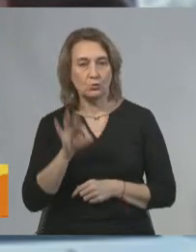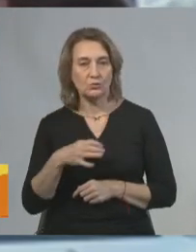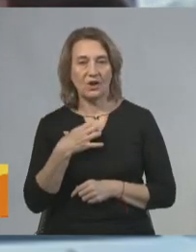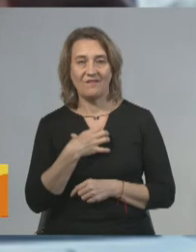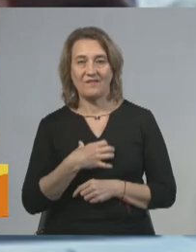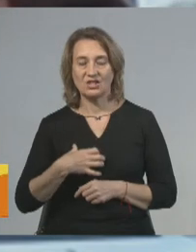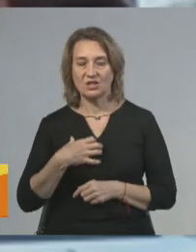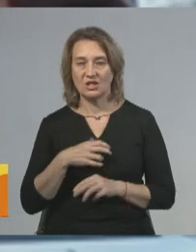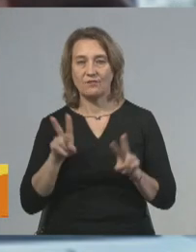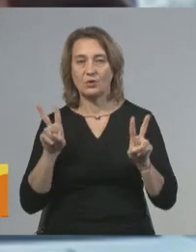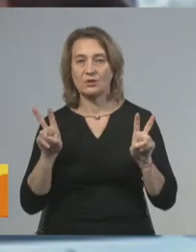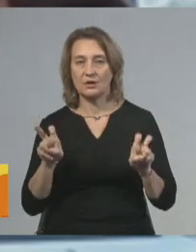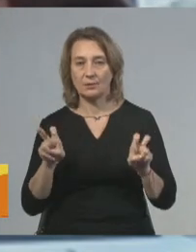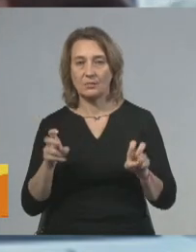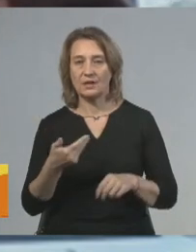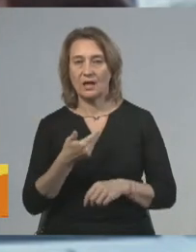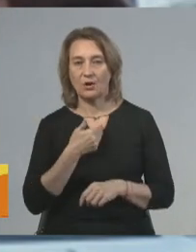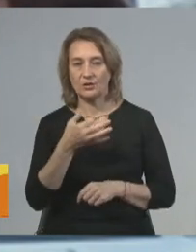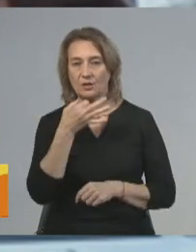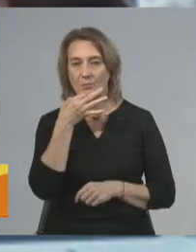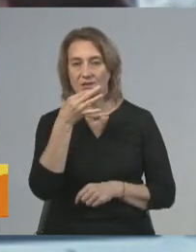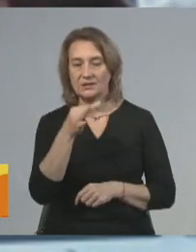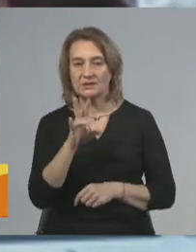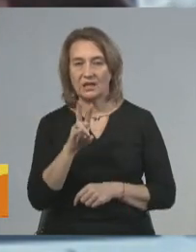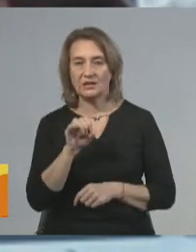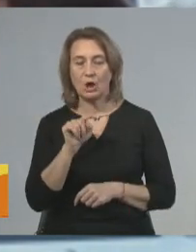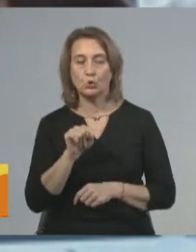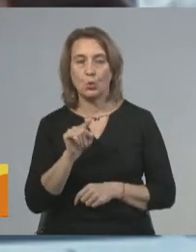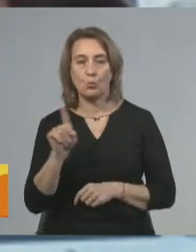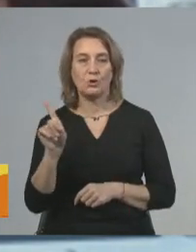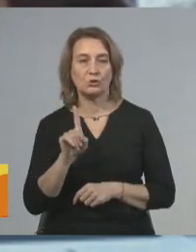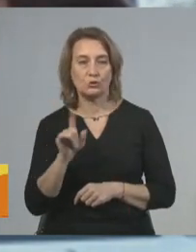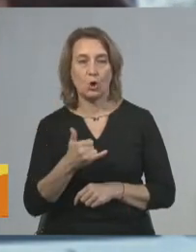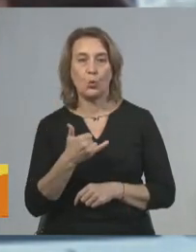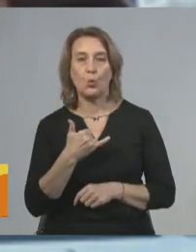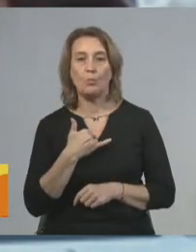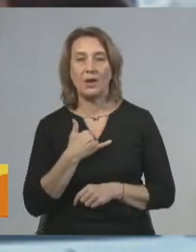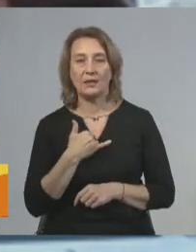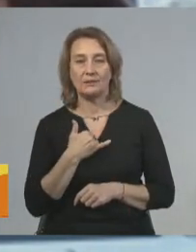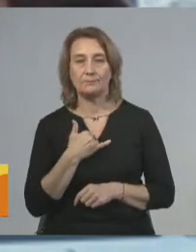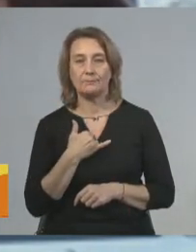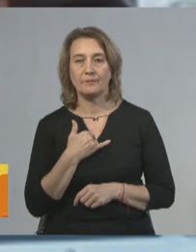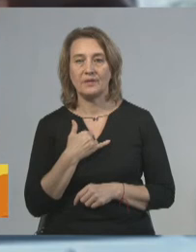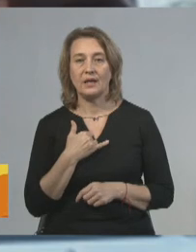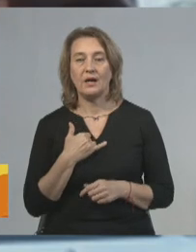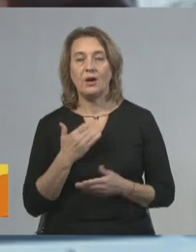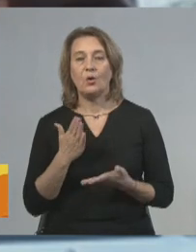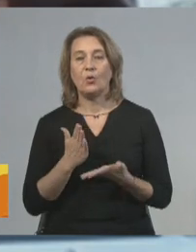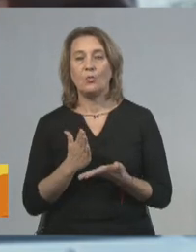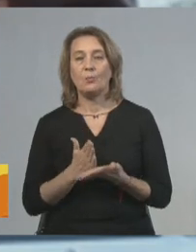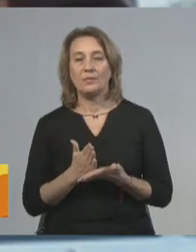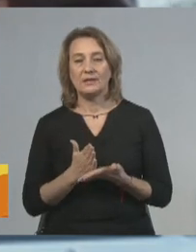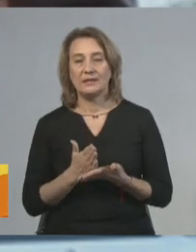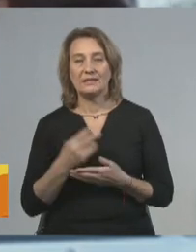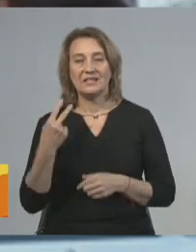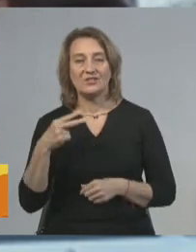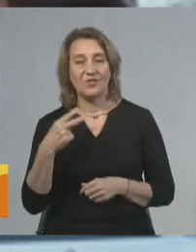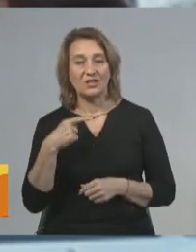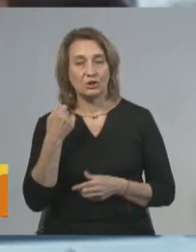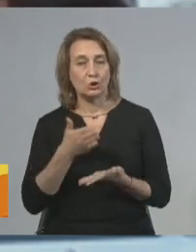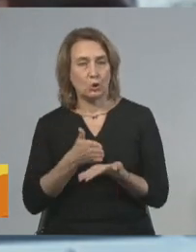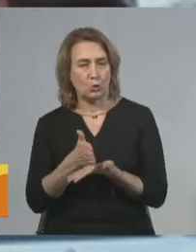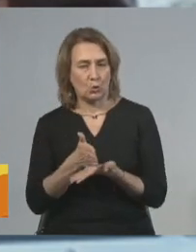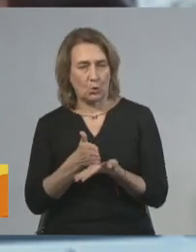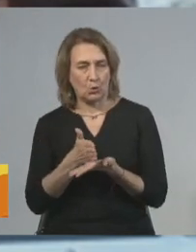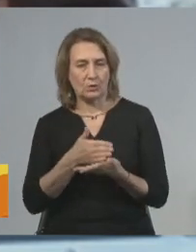like to emphasize is in the beginning is that i have um almost now 20 years of experience in uh as a